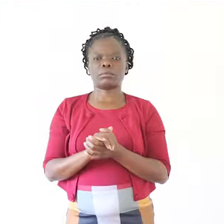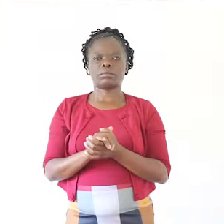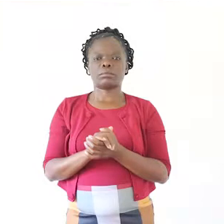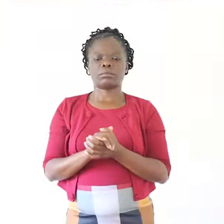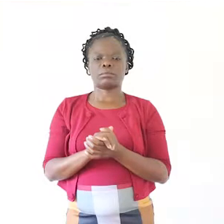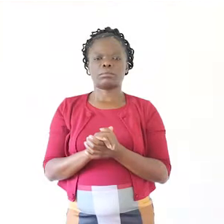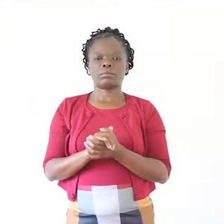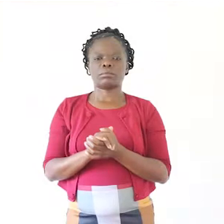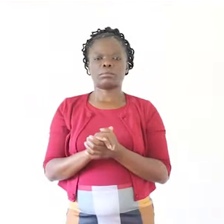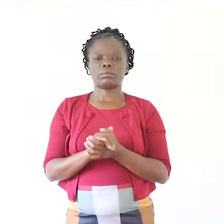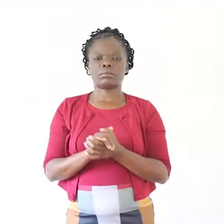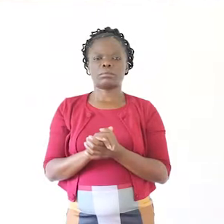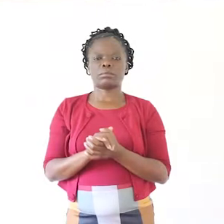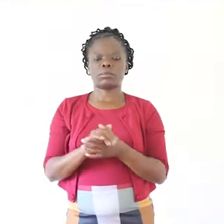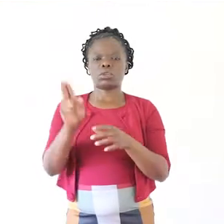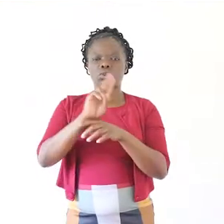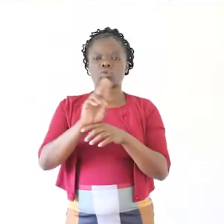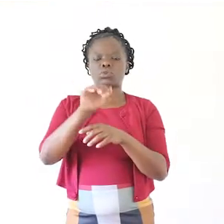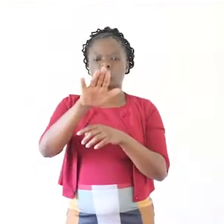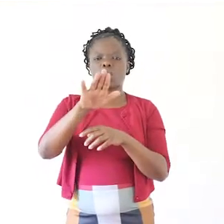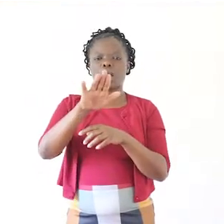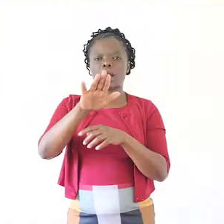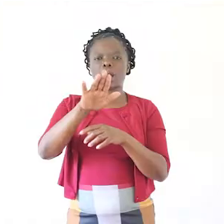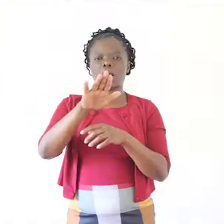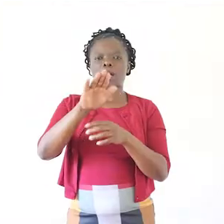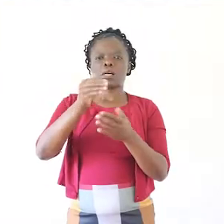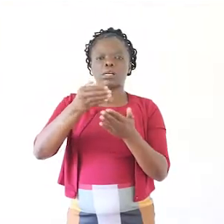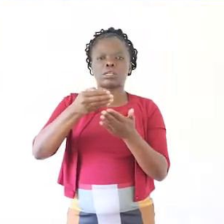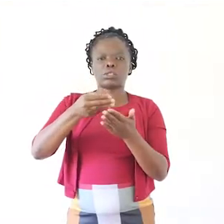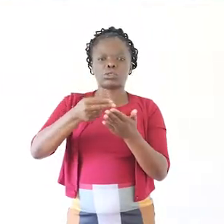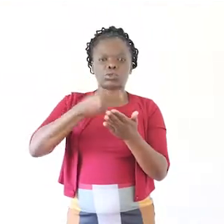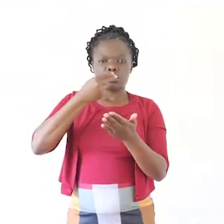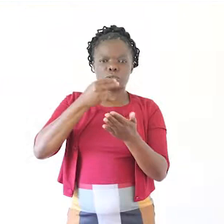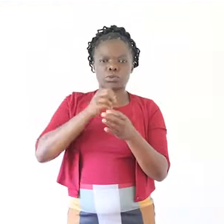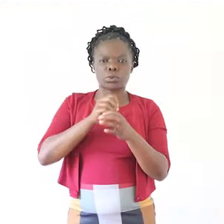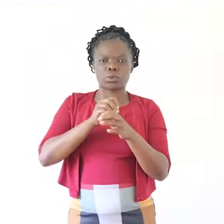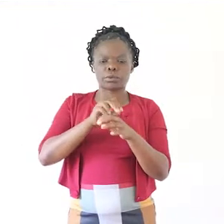Is enough. Then you use your spoon to spread it. Spreads.